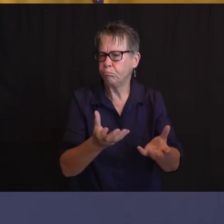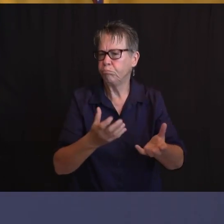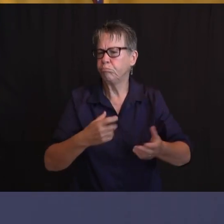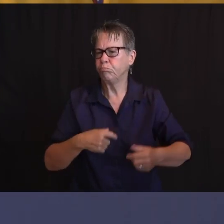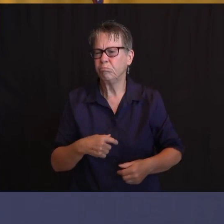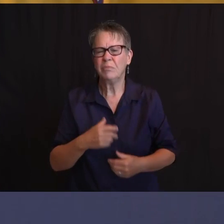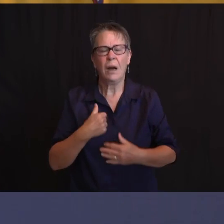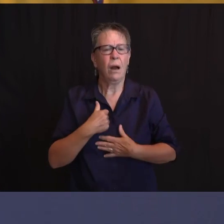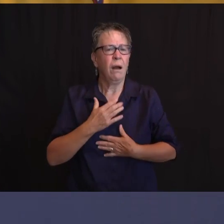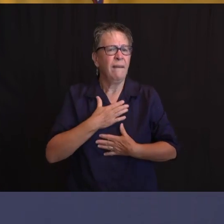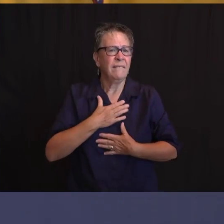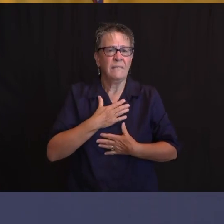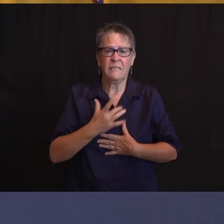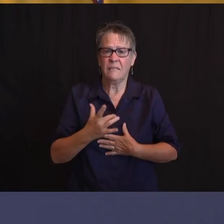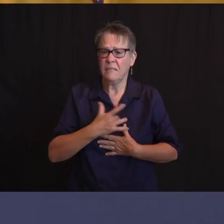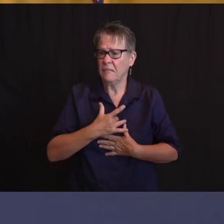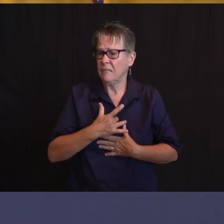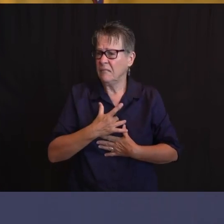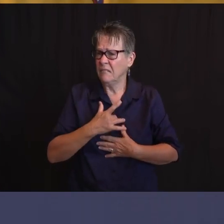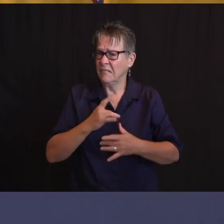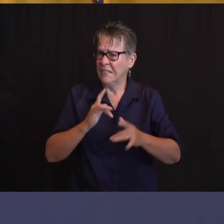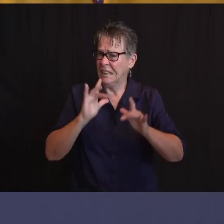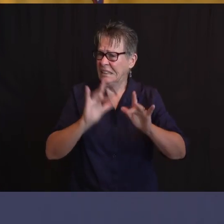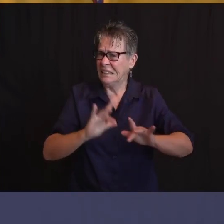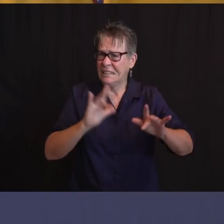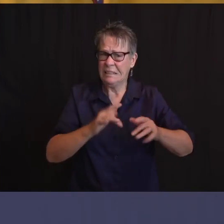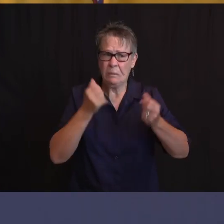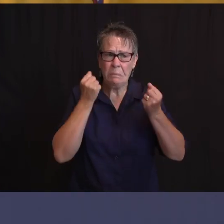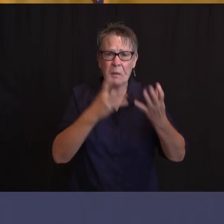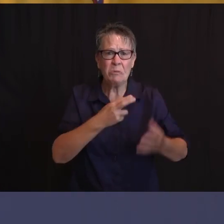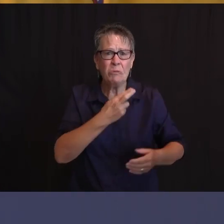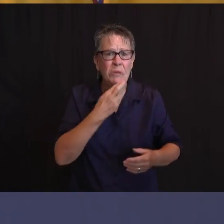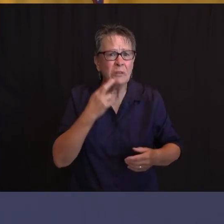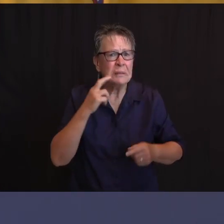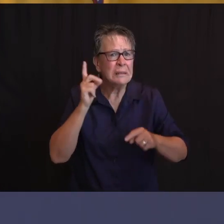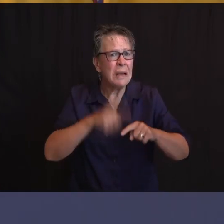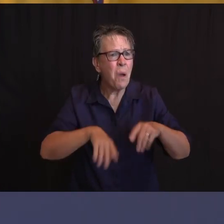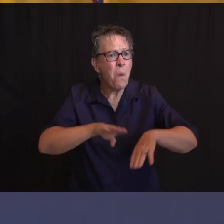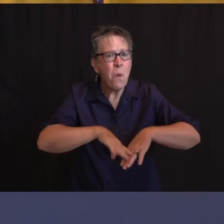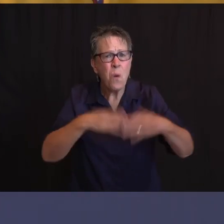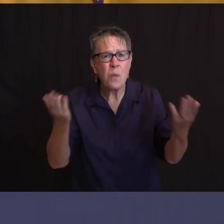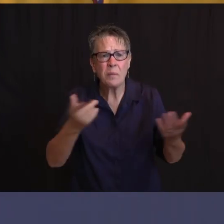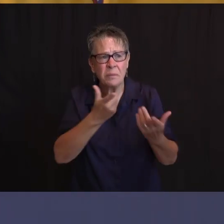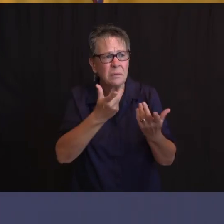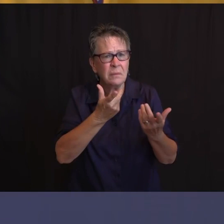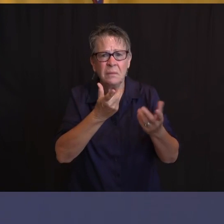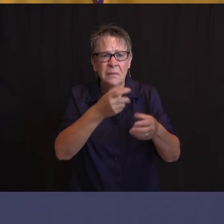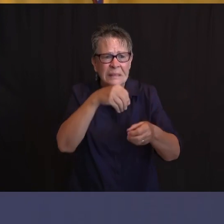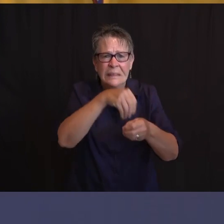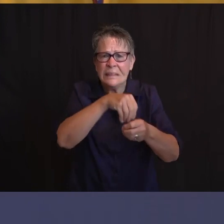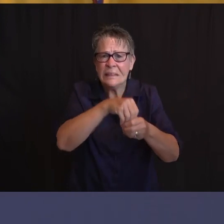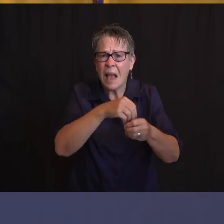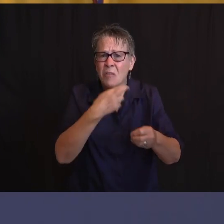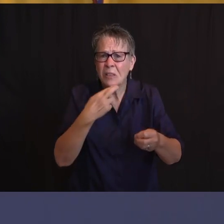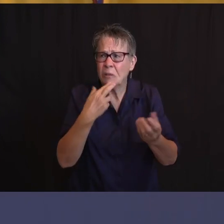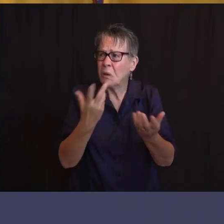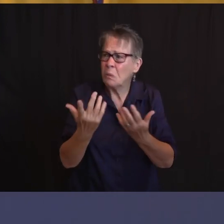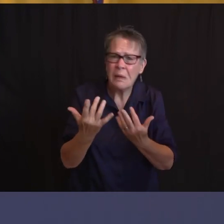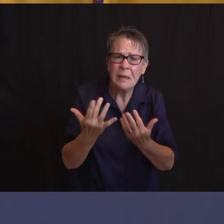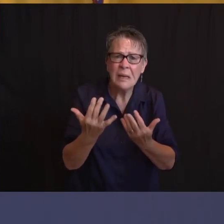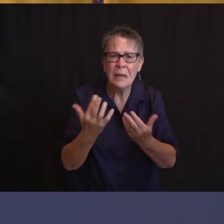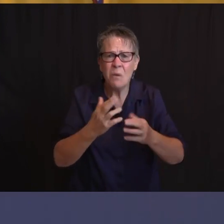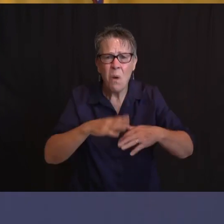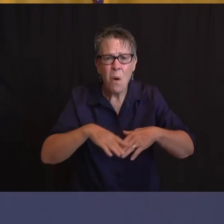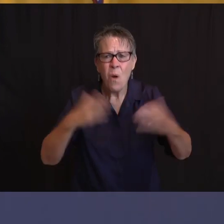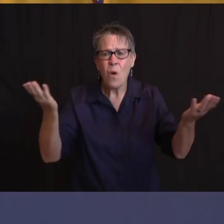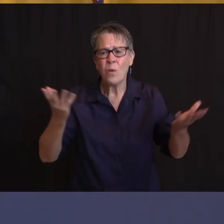But the particular, I had a friend send me a note just before I came over here this morning who's Newark-based, and she was with a